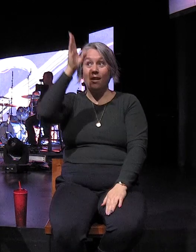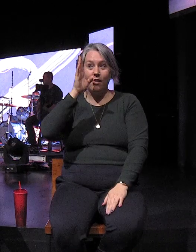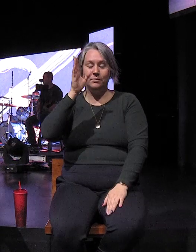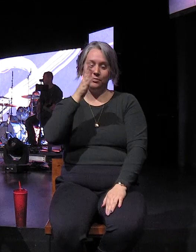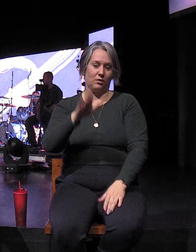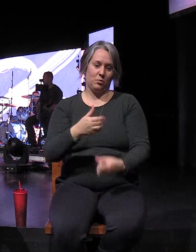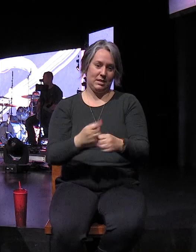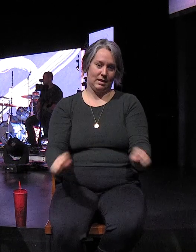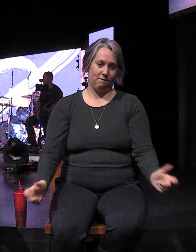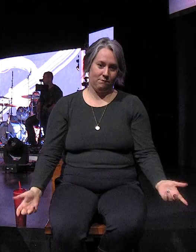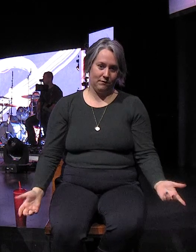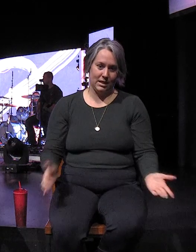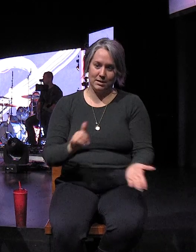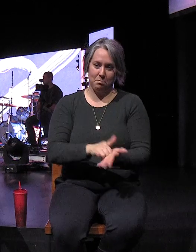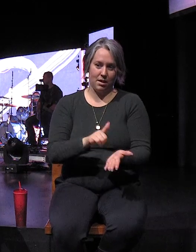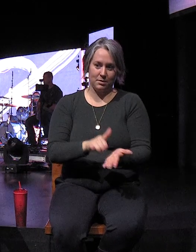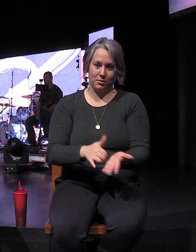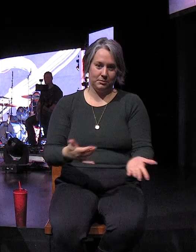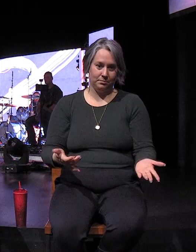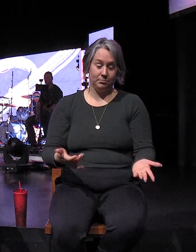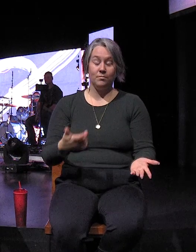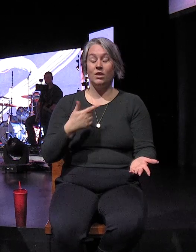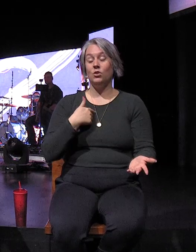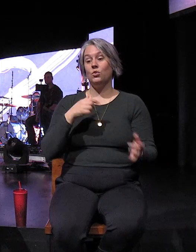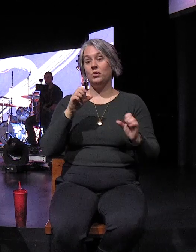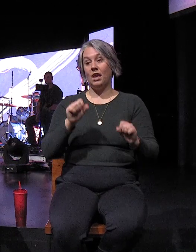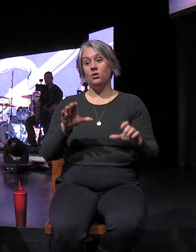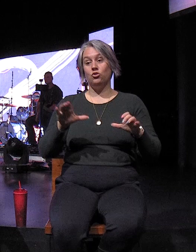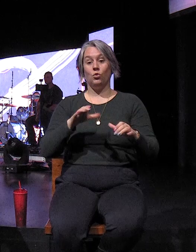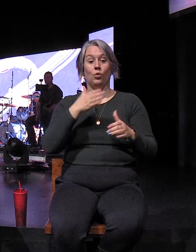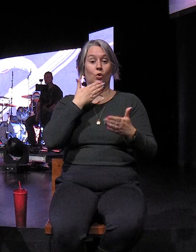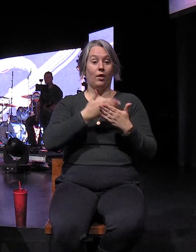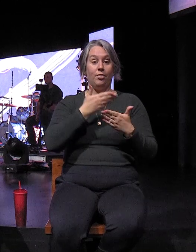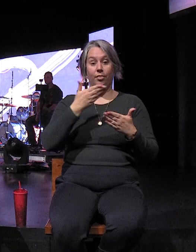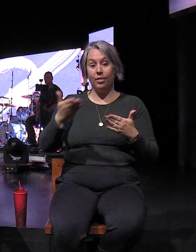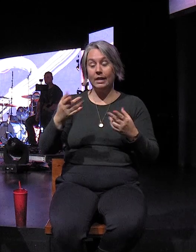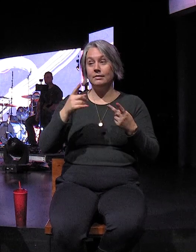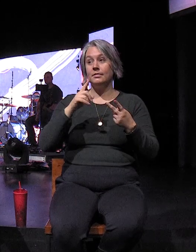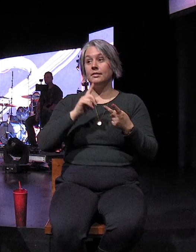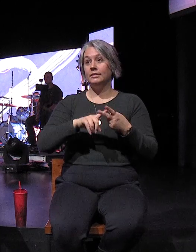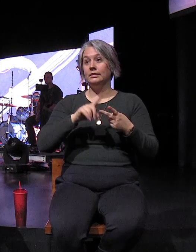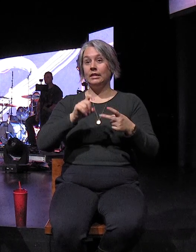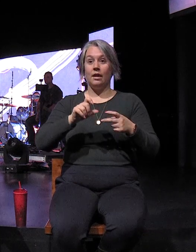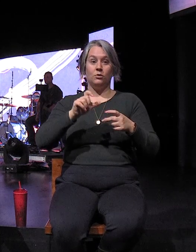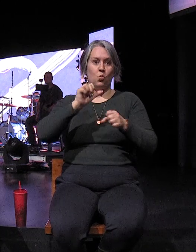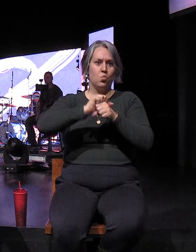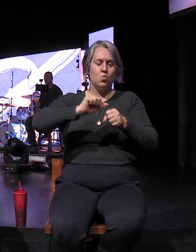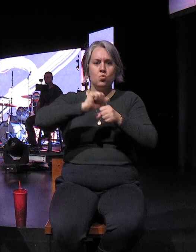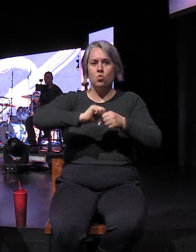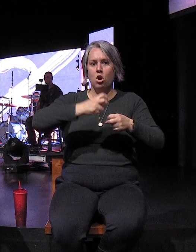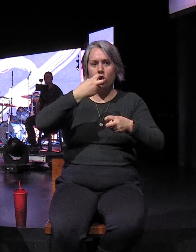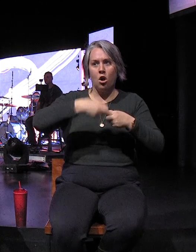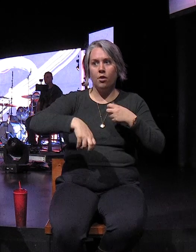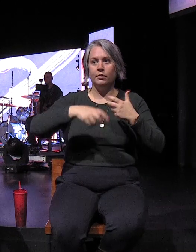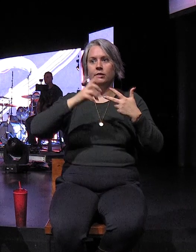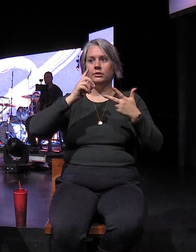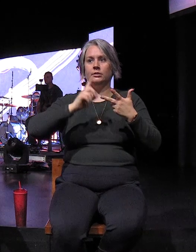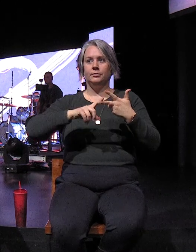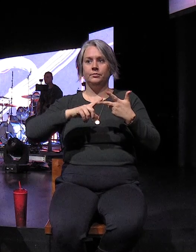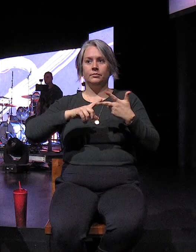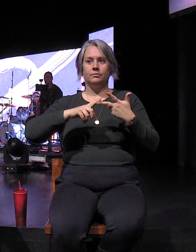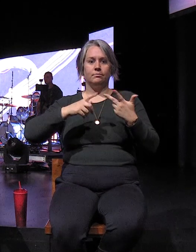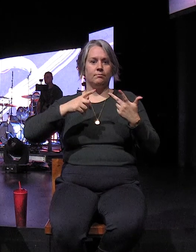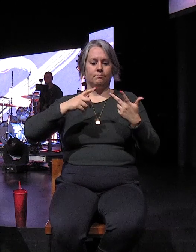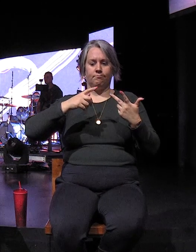no amount of doing good works, no amount of anything that can lead a person to eternal life with